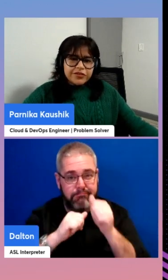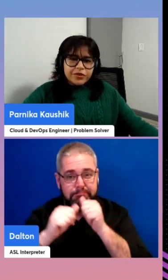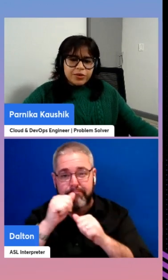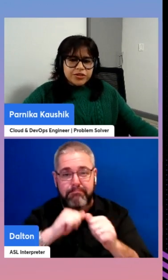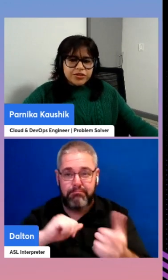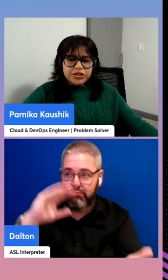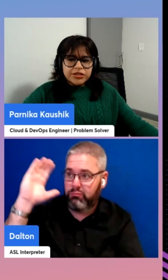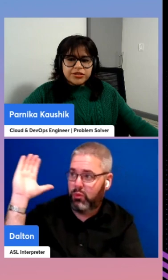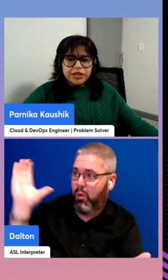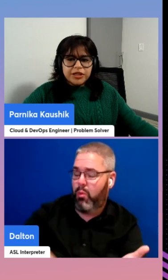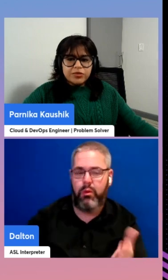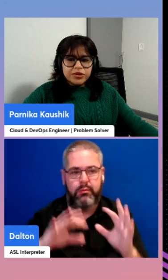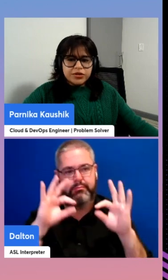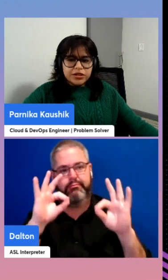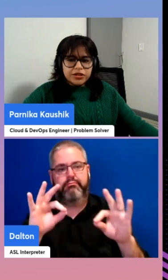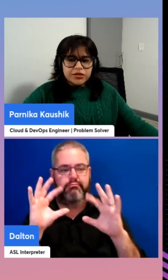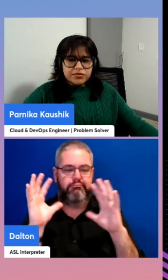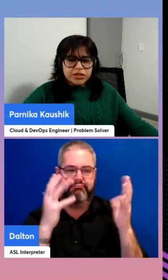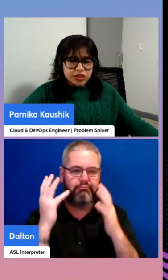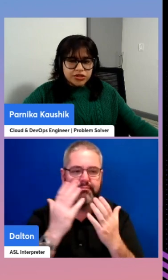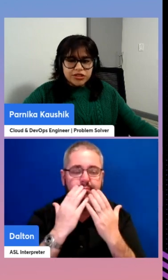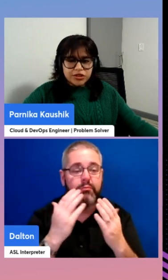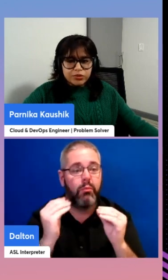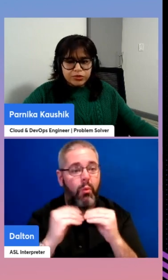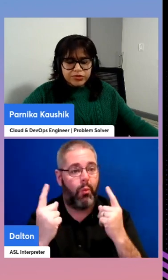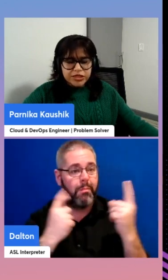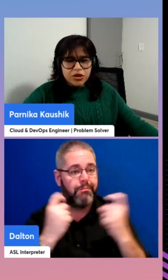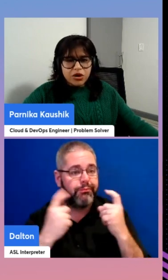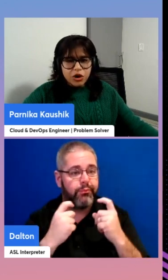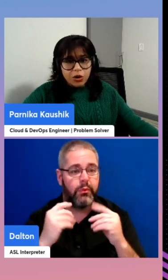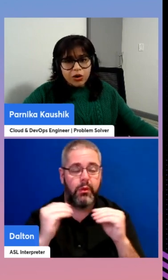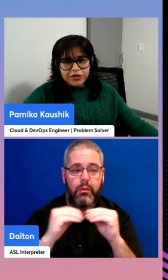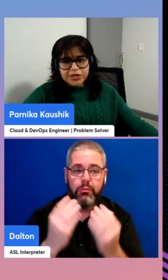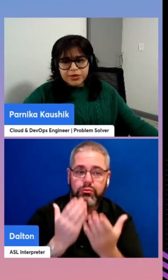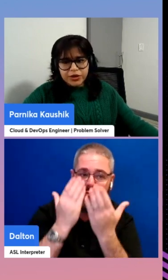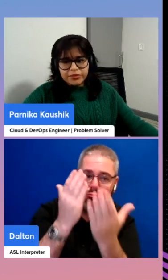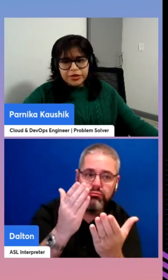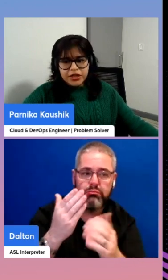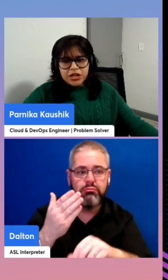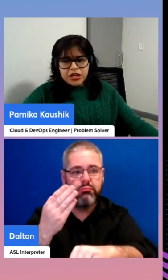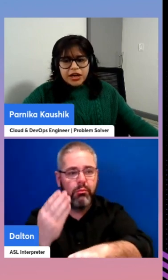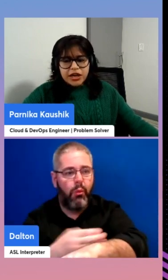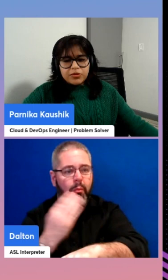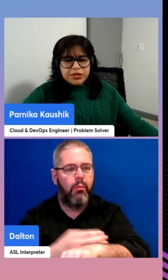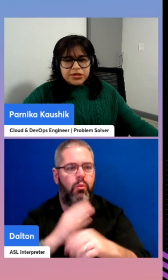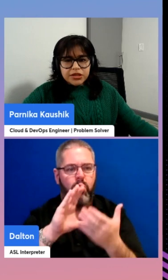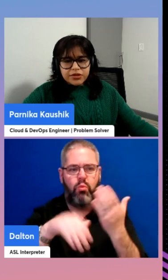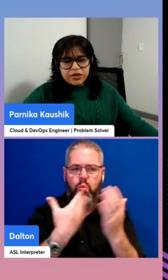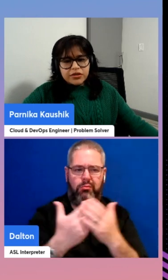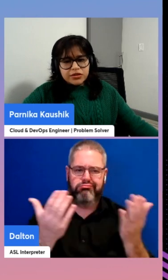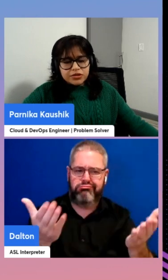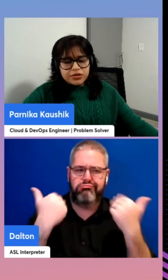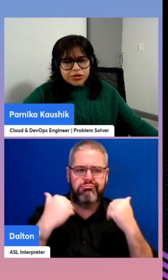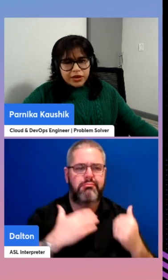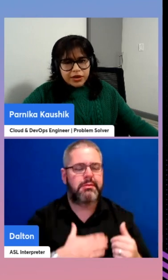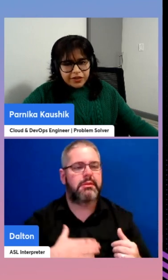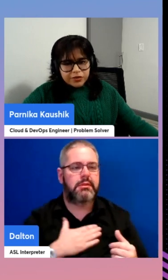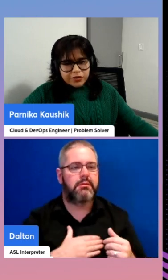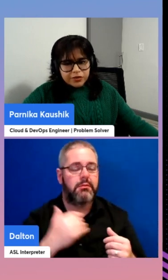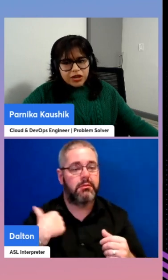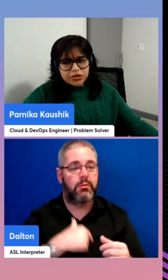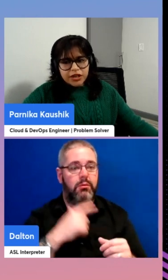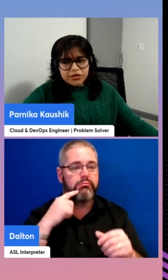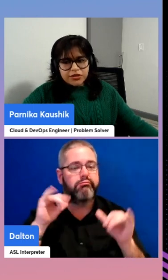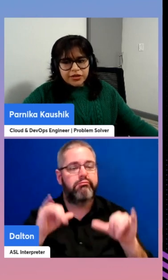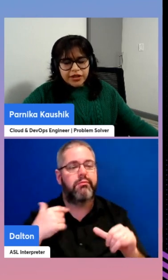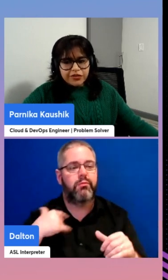will be plenty of questions, plenty more suggestions and improvements. All of it is welcome. I will be sticking around in the YouTube chat